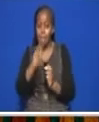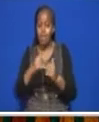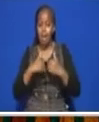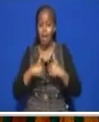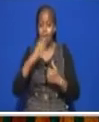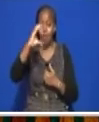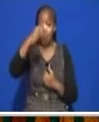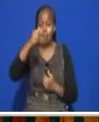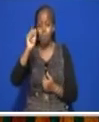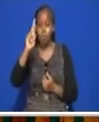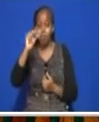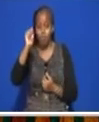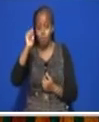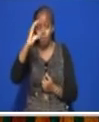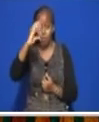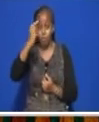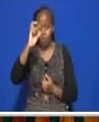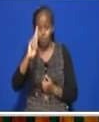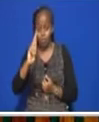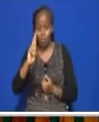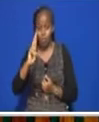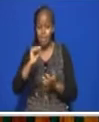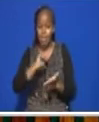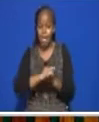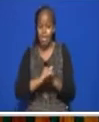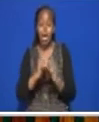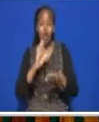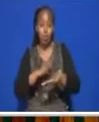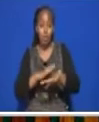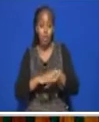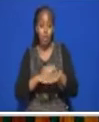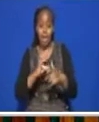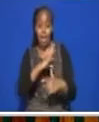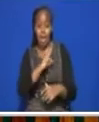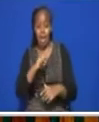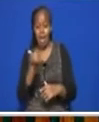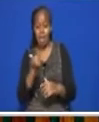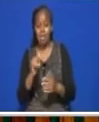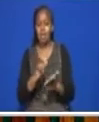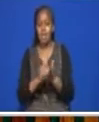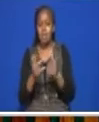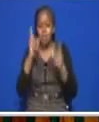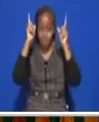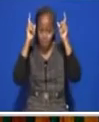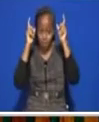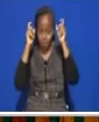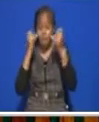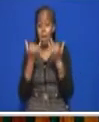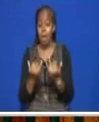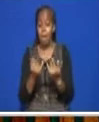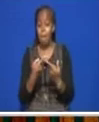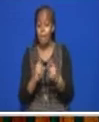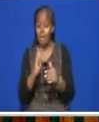characters that appeal to morality and others that are evil. But at the end of the day, the ones that